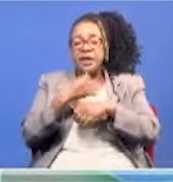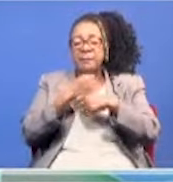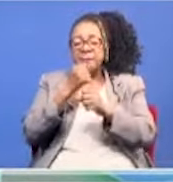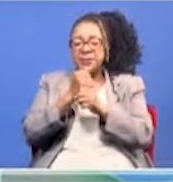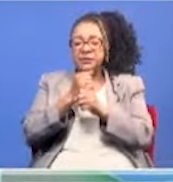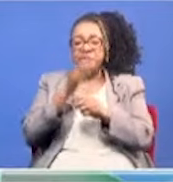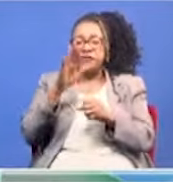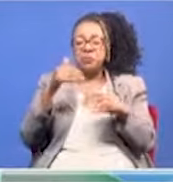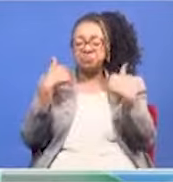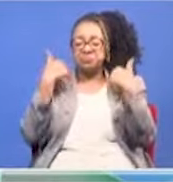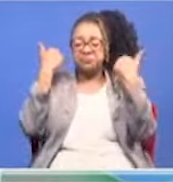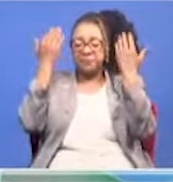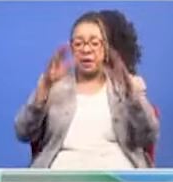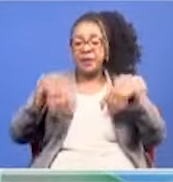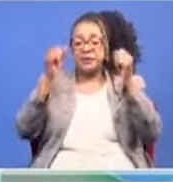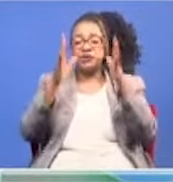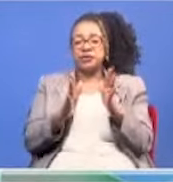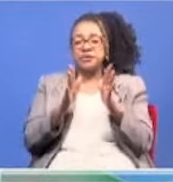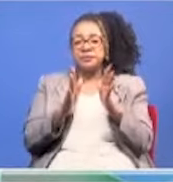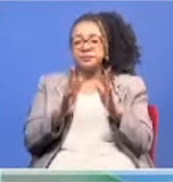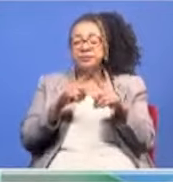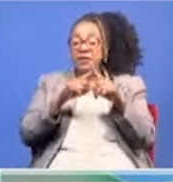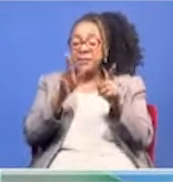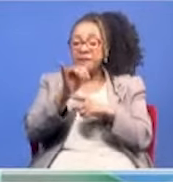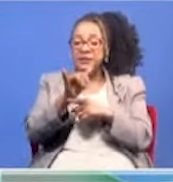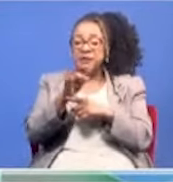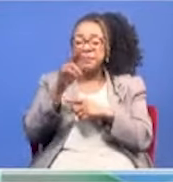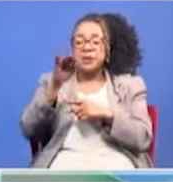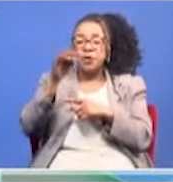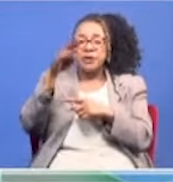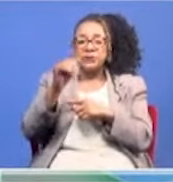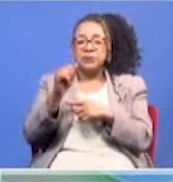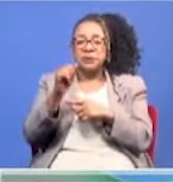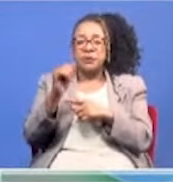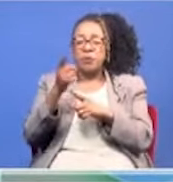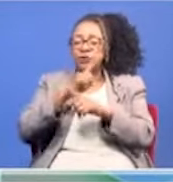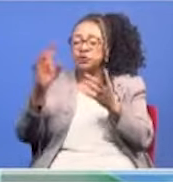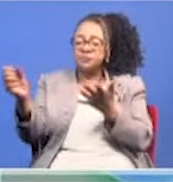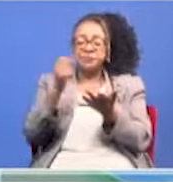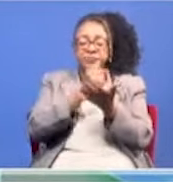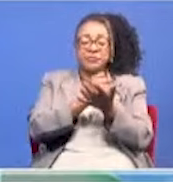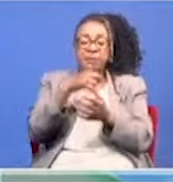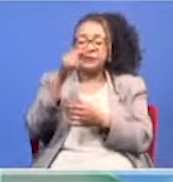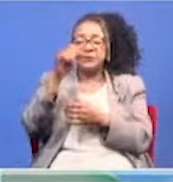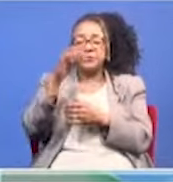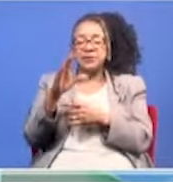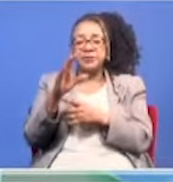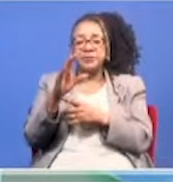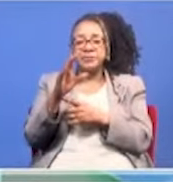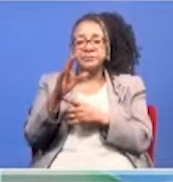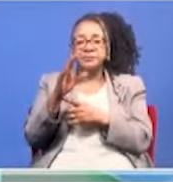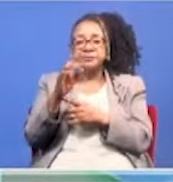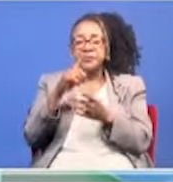the then head teacher. Now, despite this, Nicholas was not reinstated by the Teacher Service Commission in a battle which the